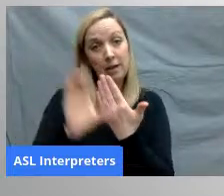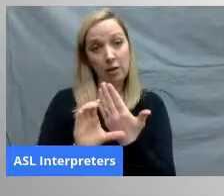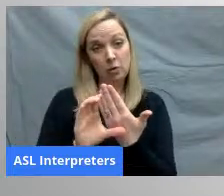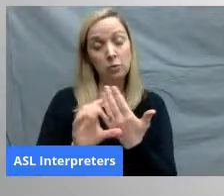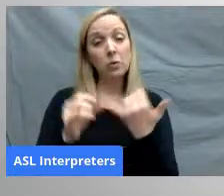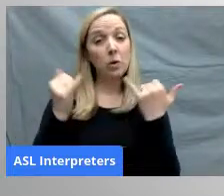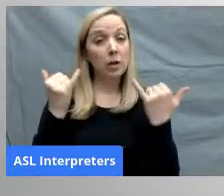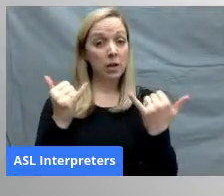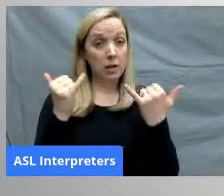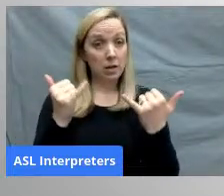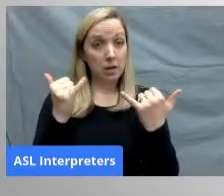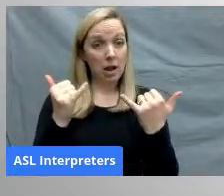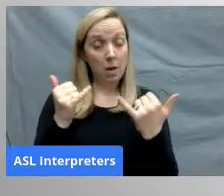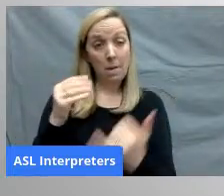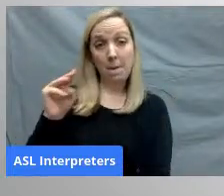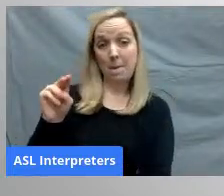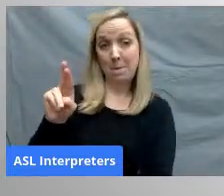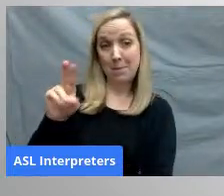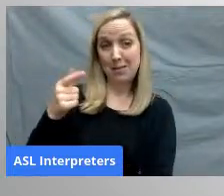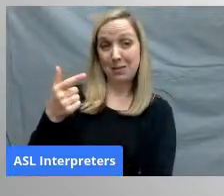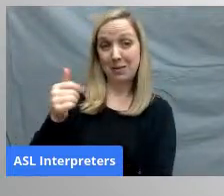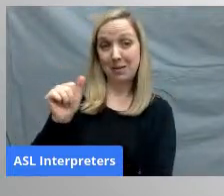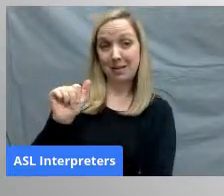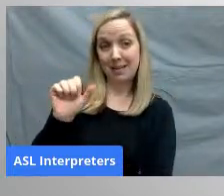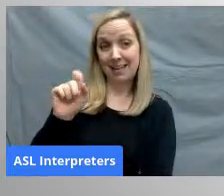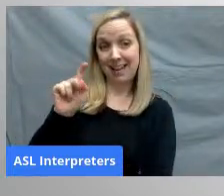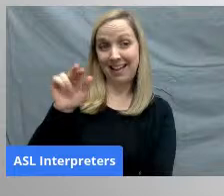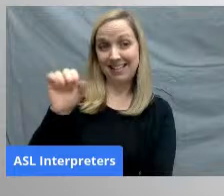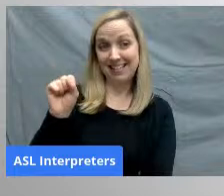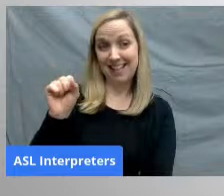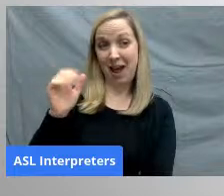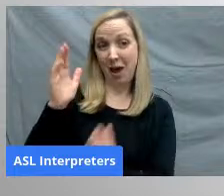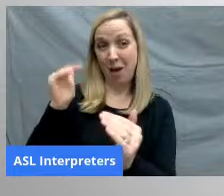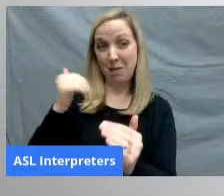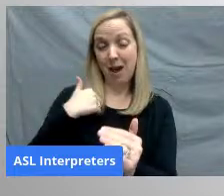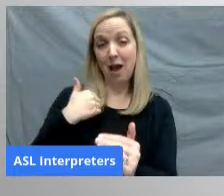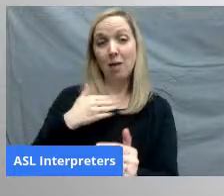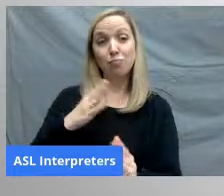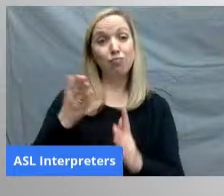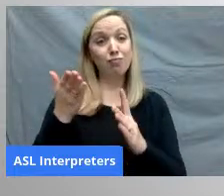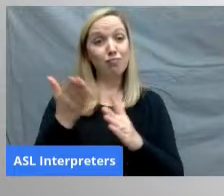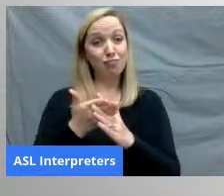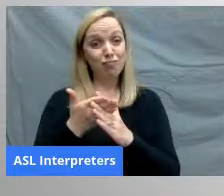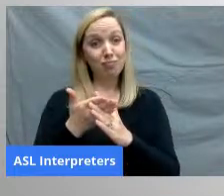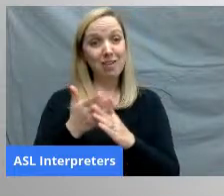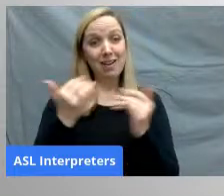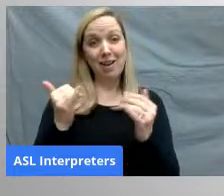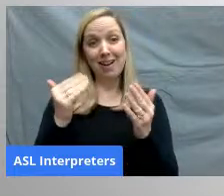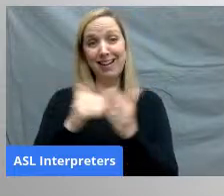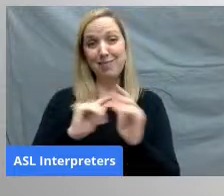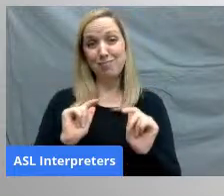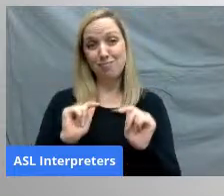you've had a moment to breathe, and I will turn it back over to you and Mr. Harris.